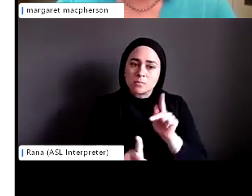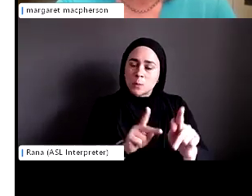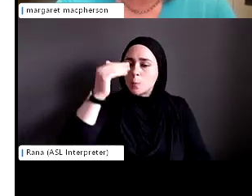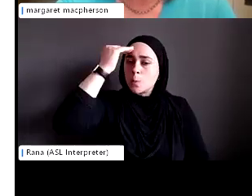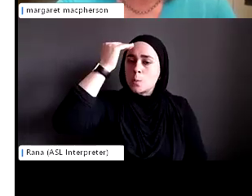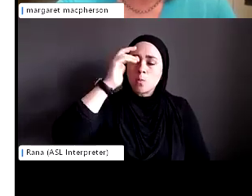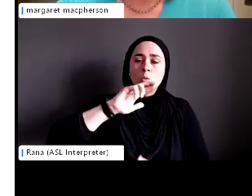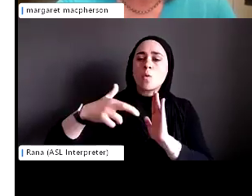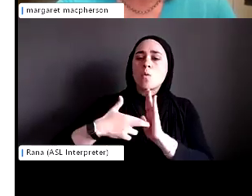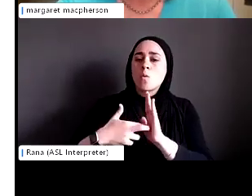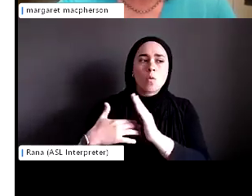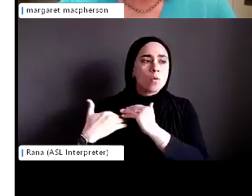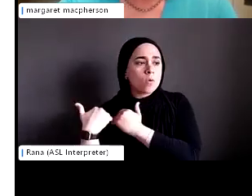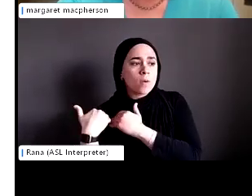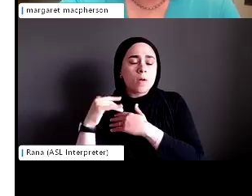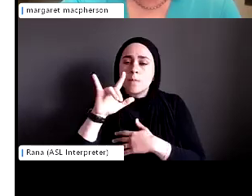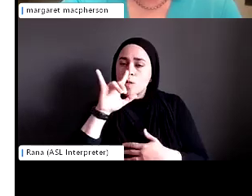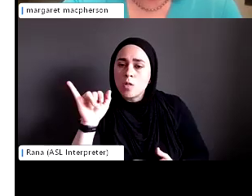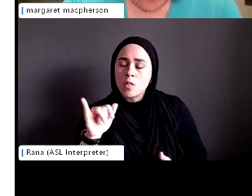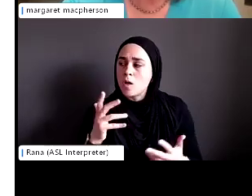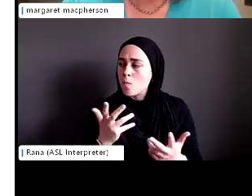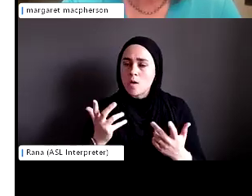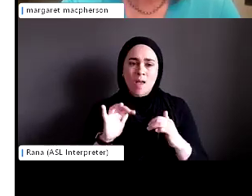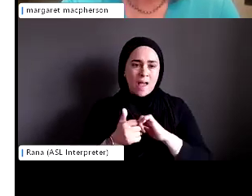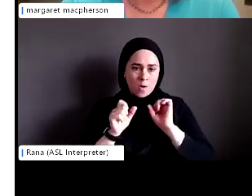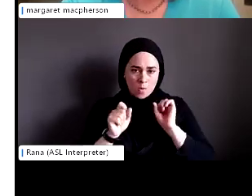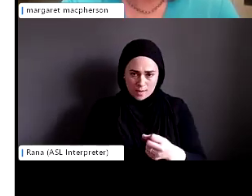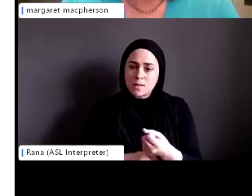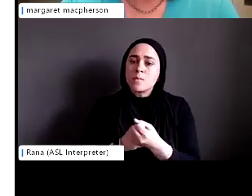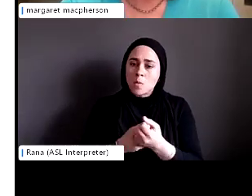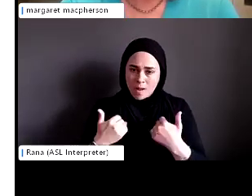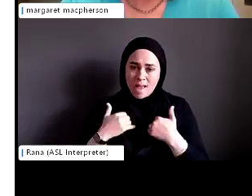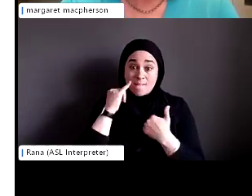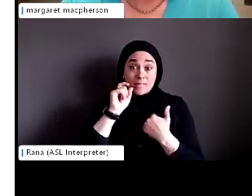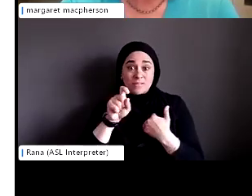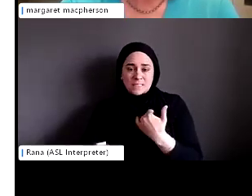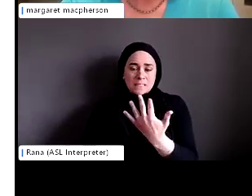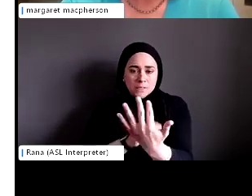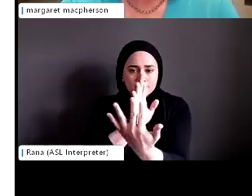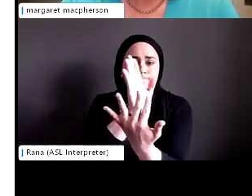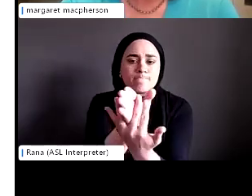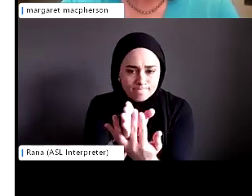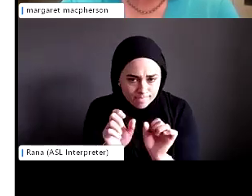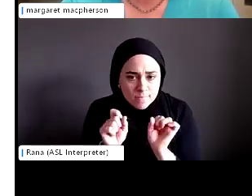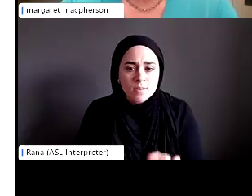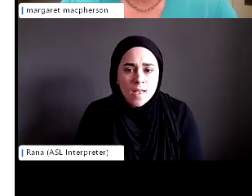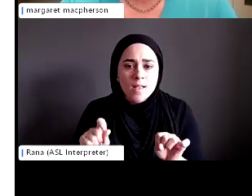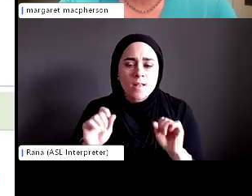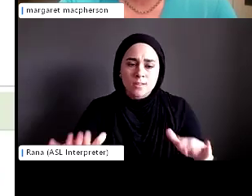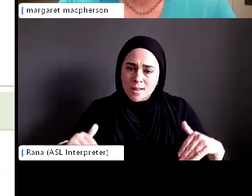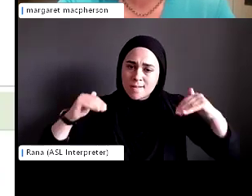they have support to be able to step into it whenever a moment comes to do something to advance a